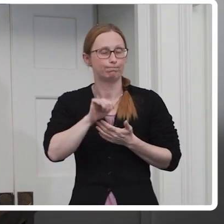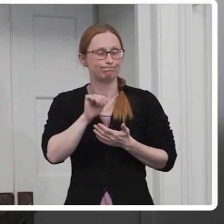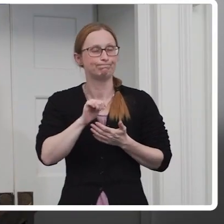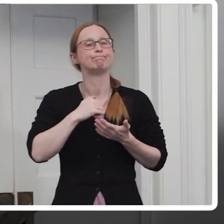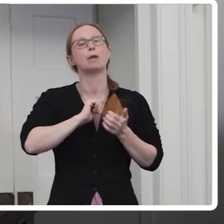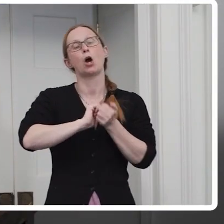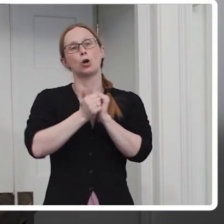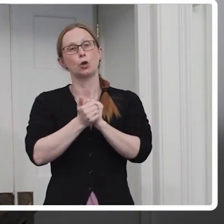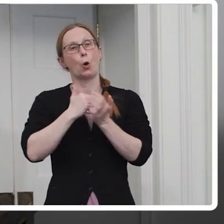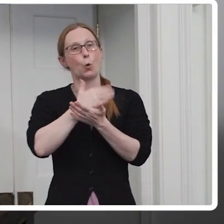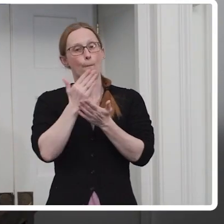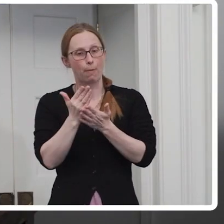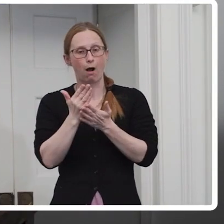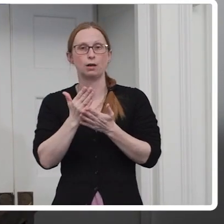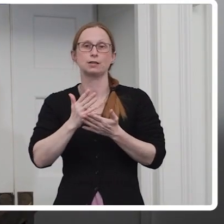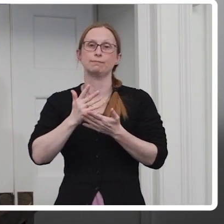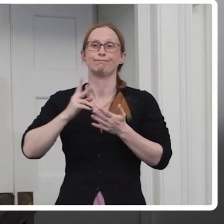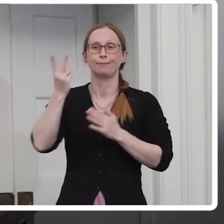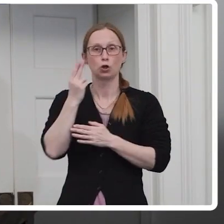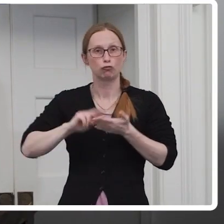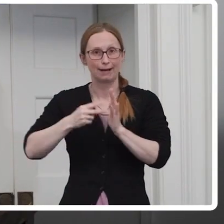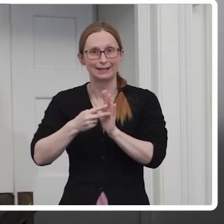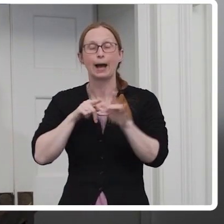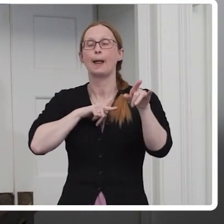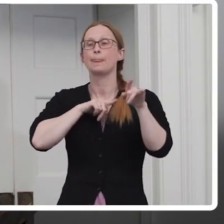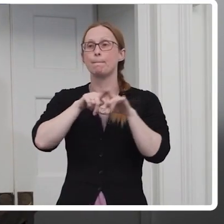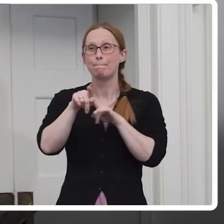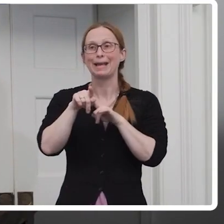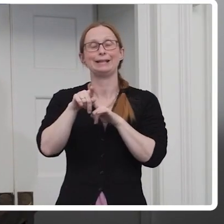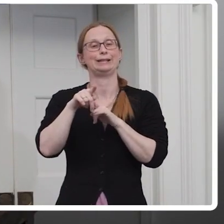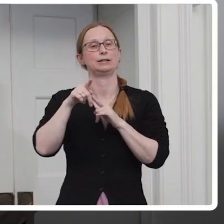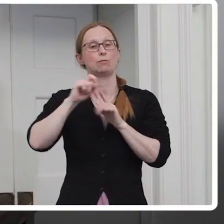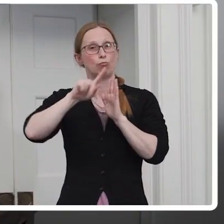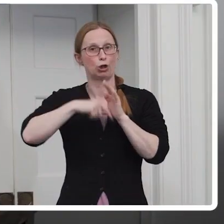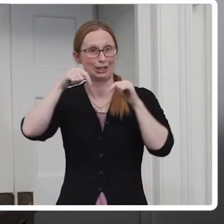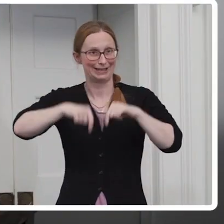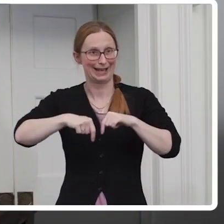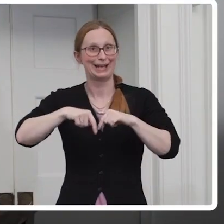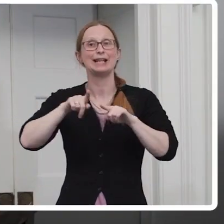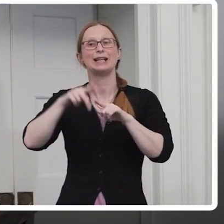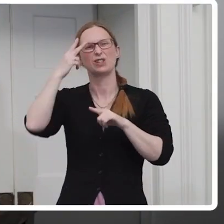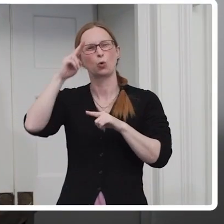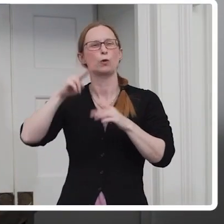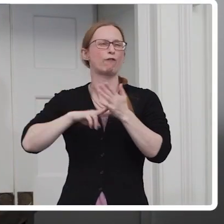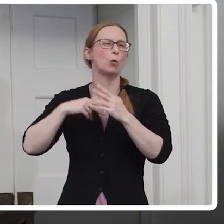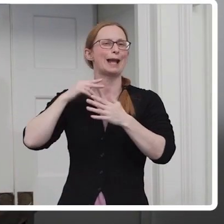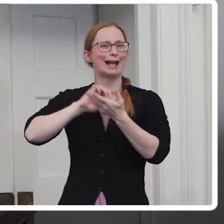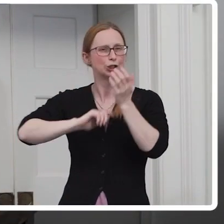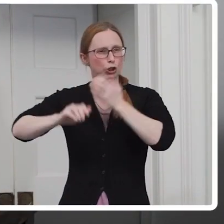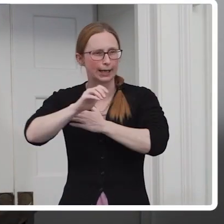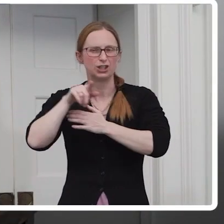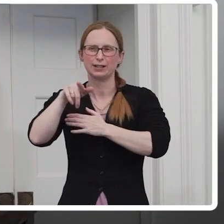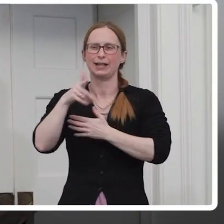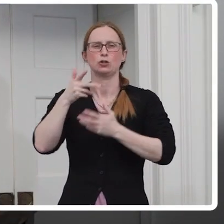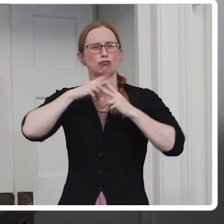I am a vocal curator, and the main project that I work with here at Compton Verney is called Folk Exchange. And this is broadly a